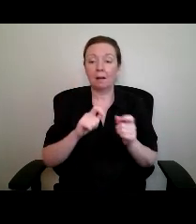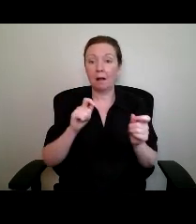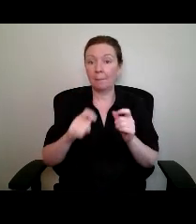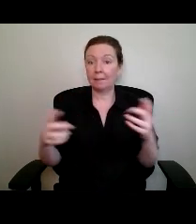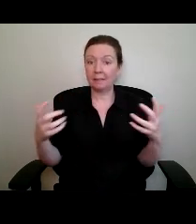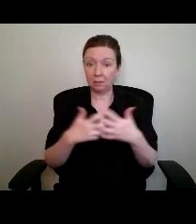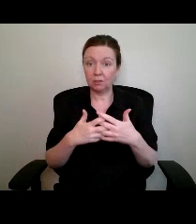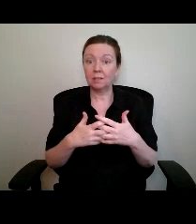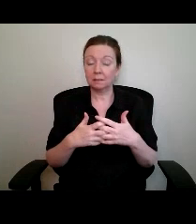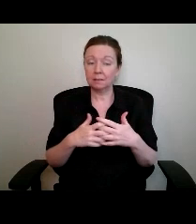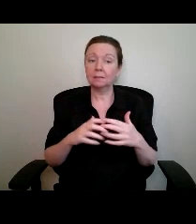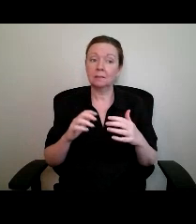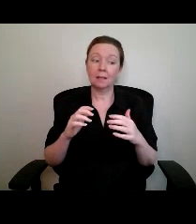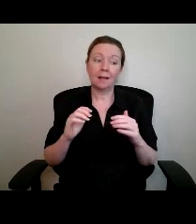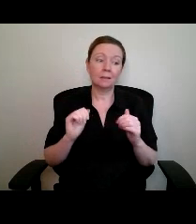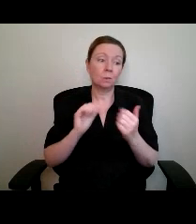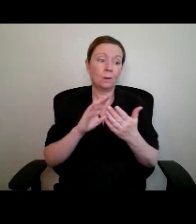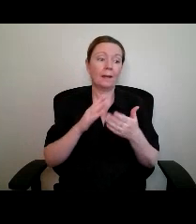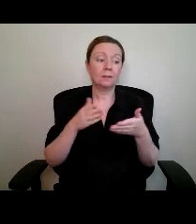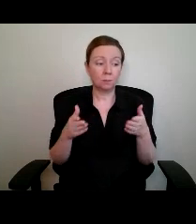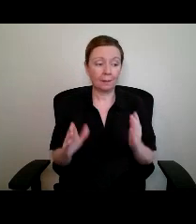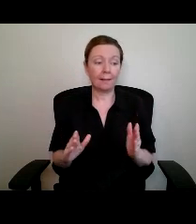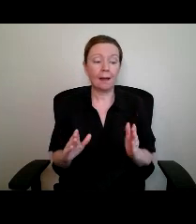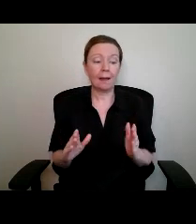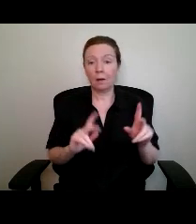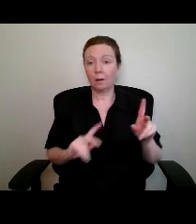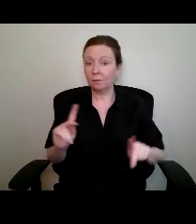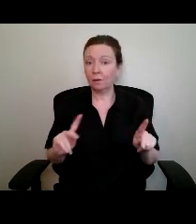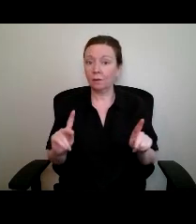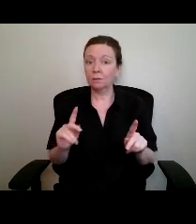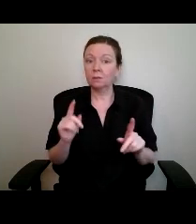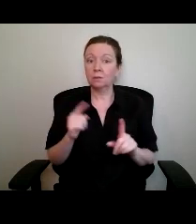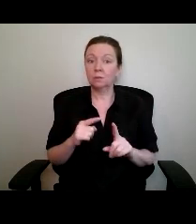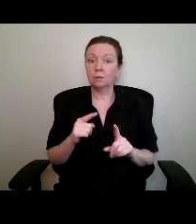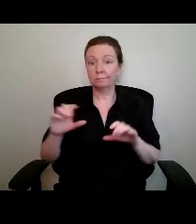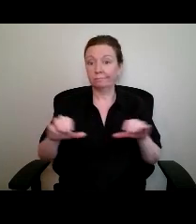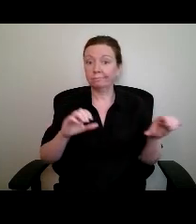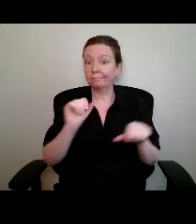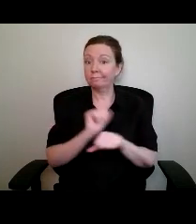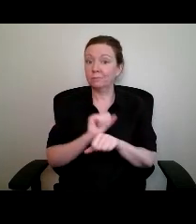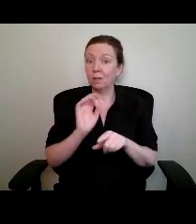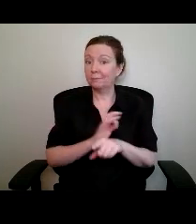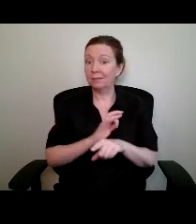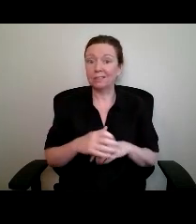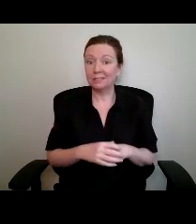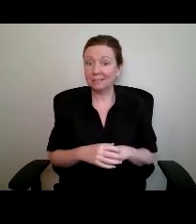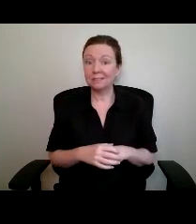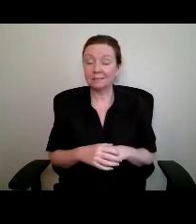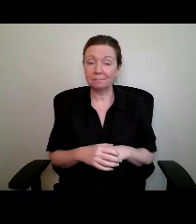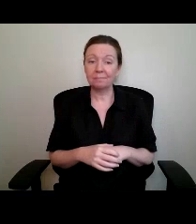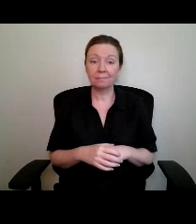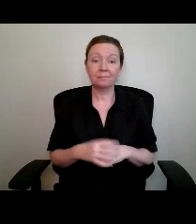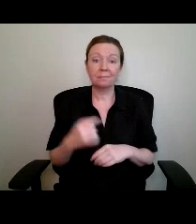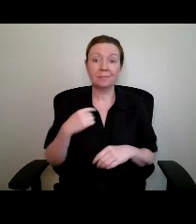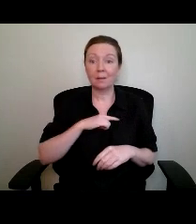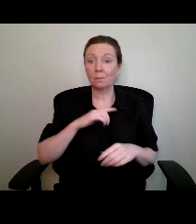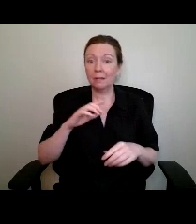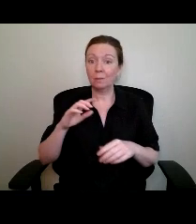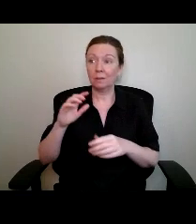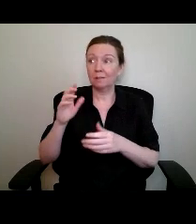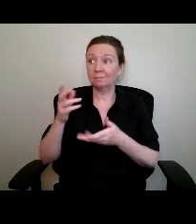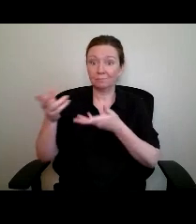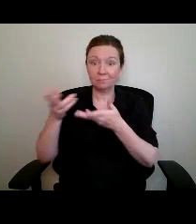as ways to allow folks to perform the job functions, and we will work with